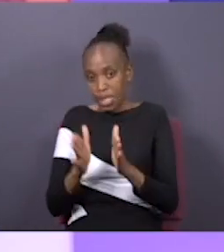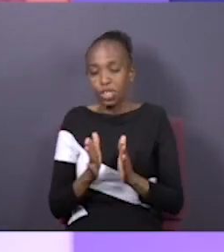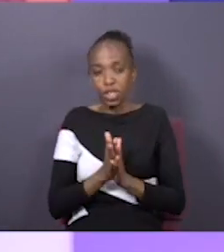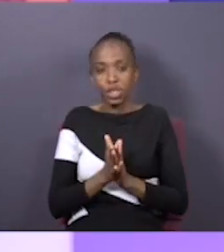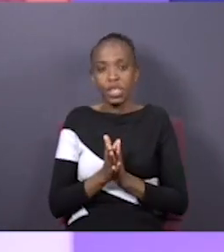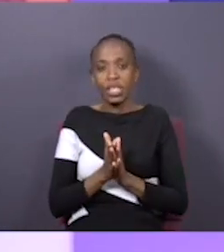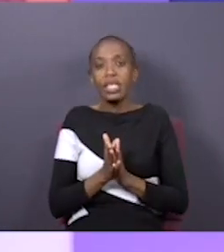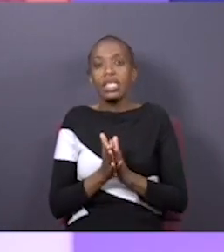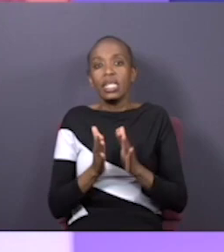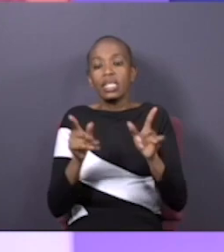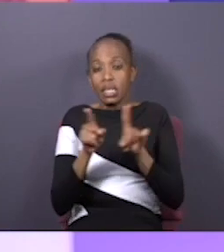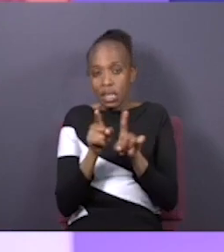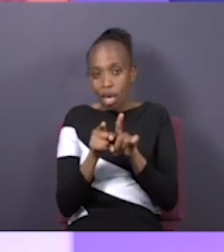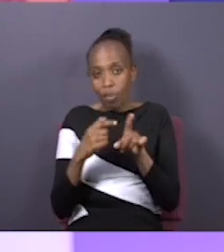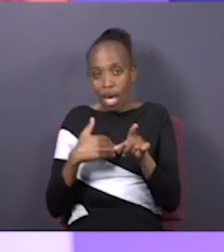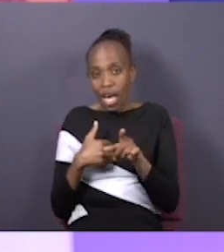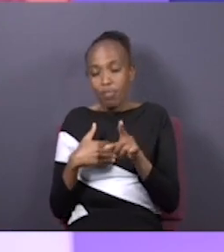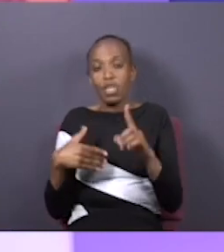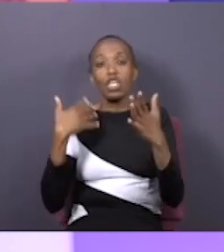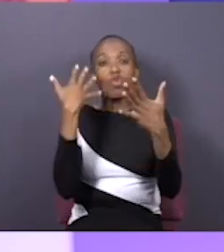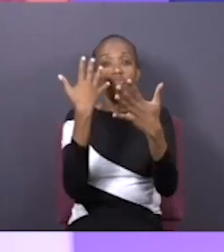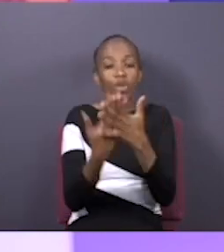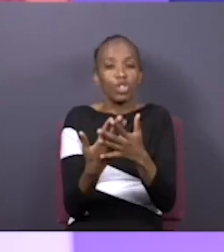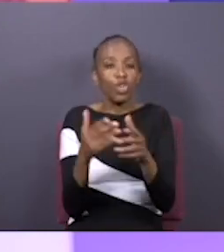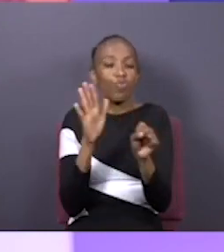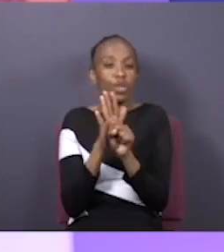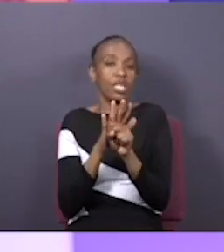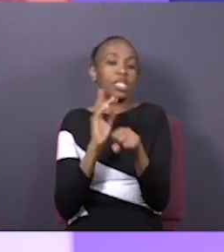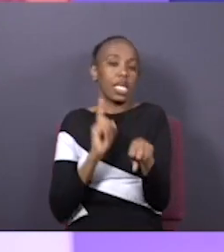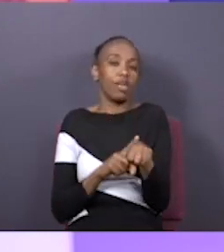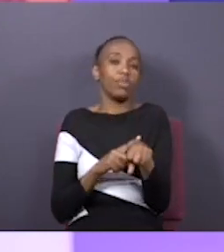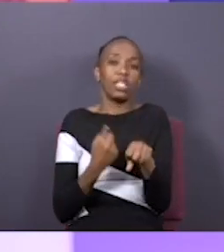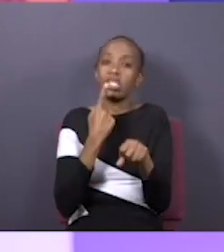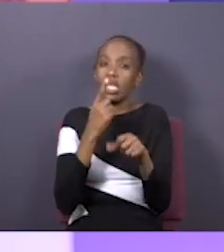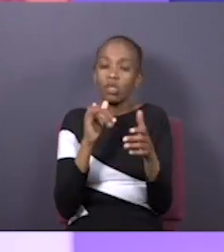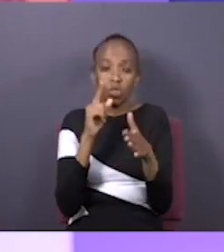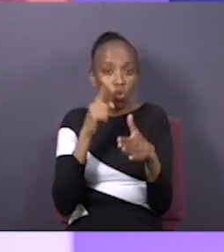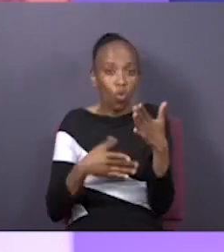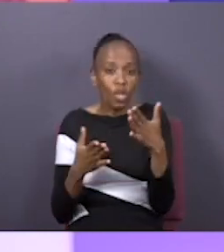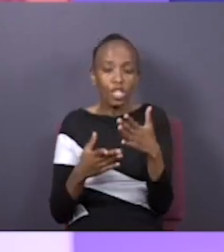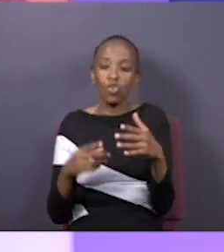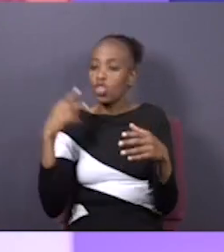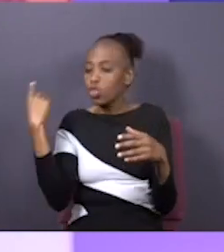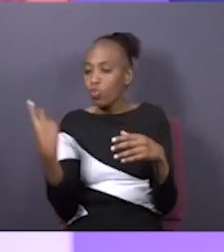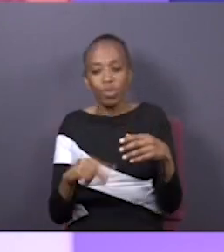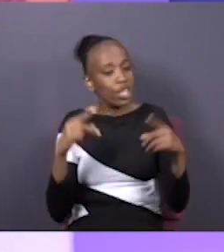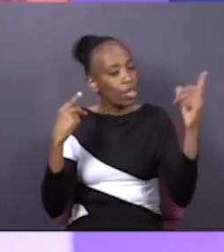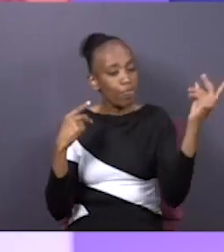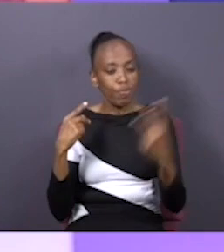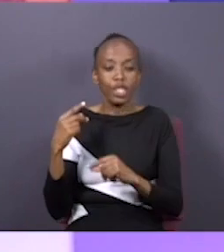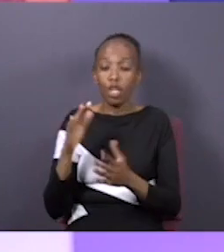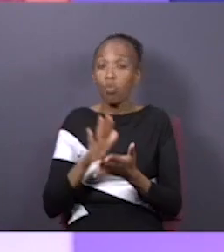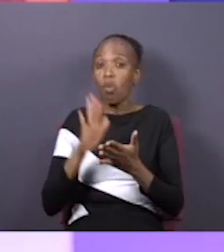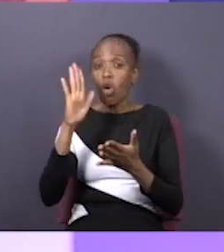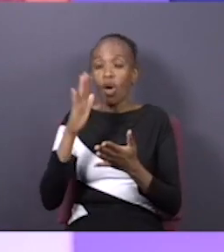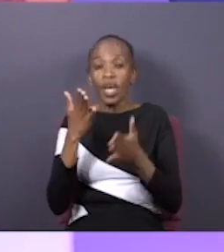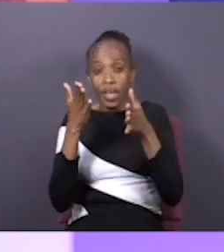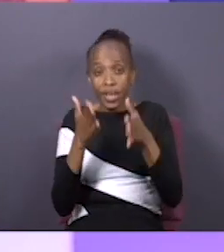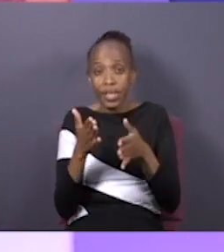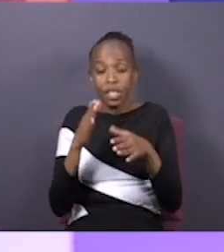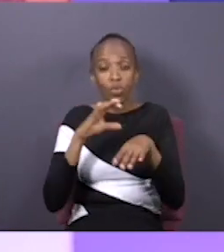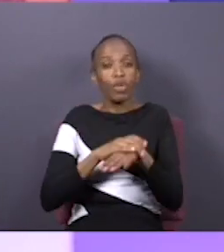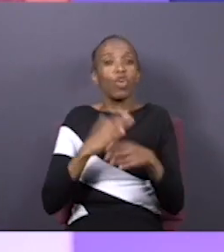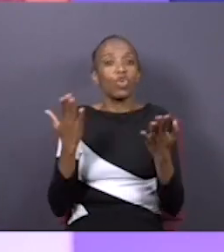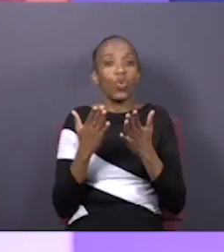person. He had been imprisoned frequently. He says that he was flogged more severely. And this is